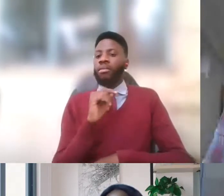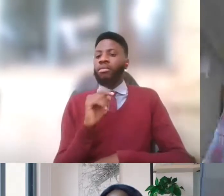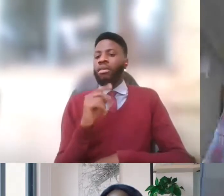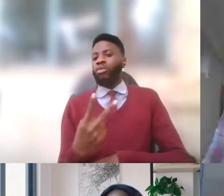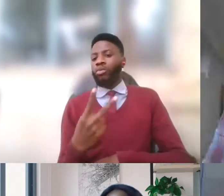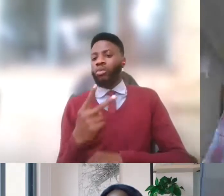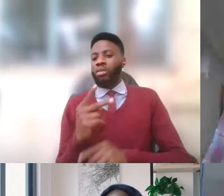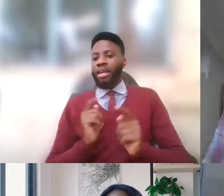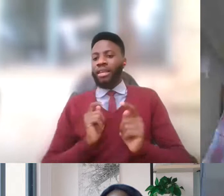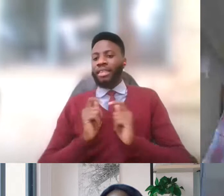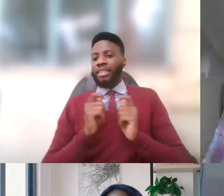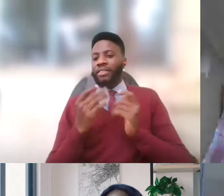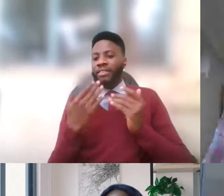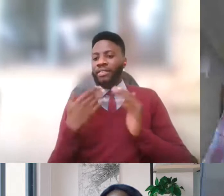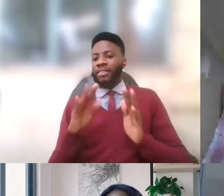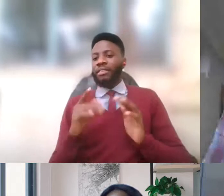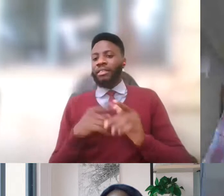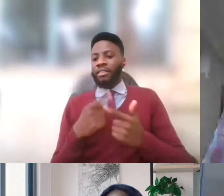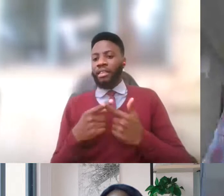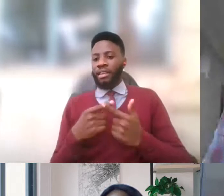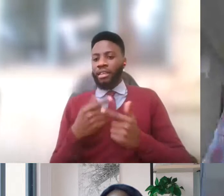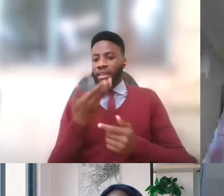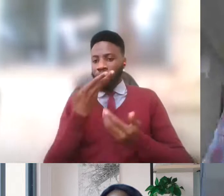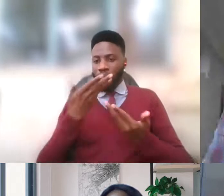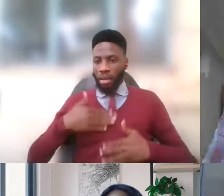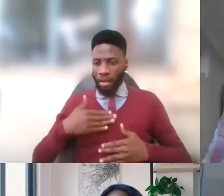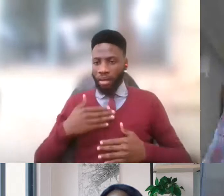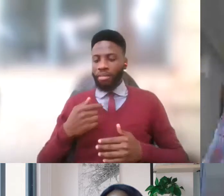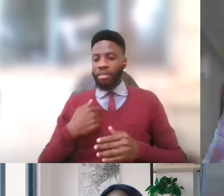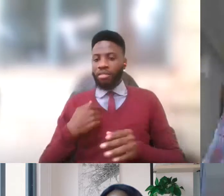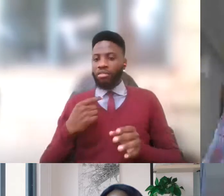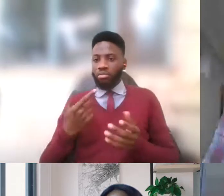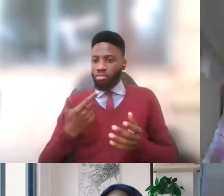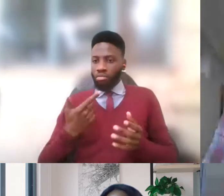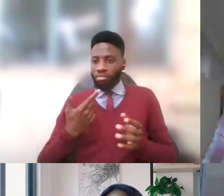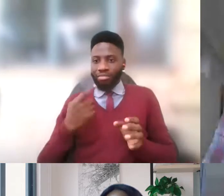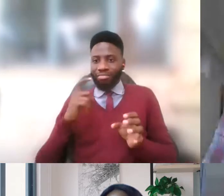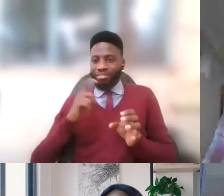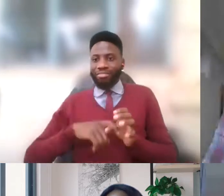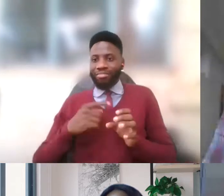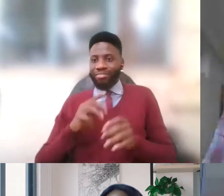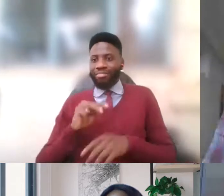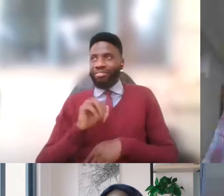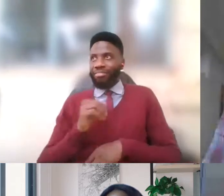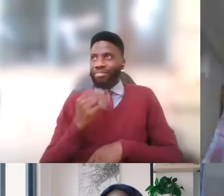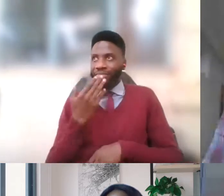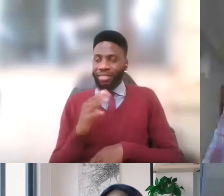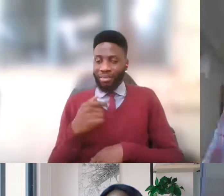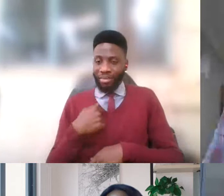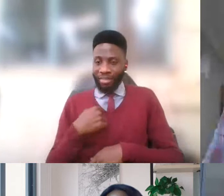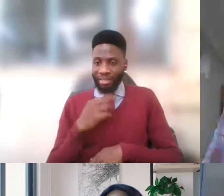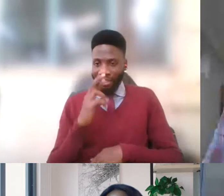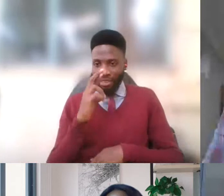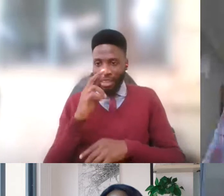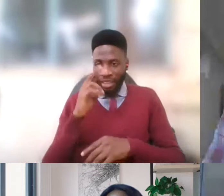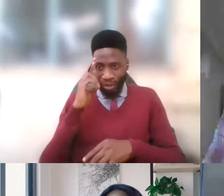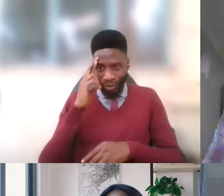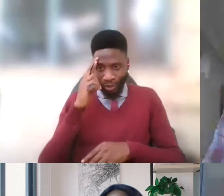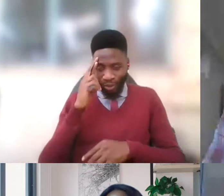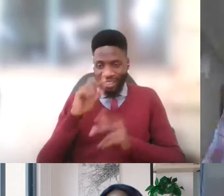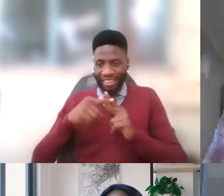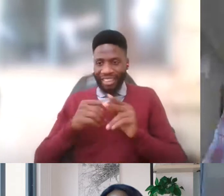interesting cover letter showing the project I had built based off on what I'd learned, that's the Python programming. And I went through